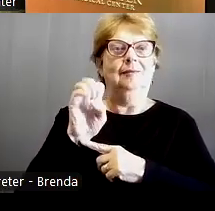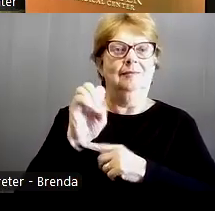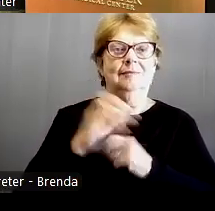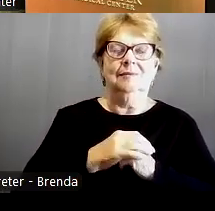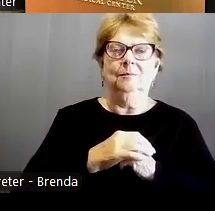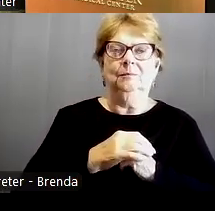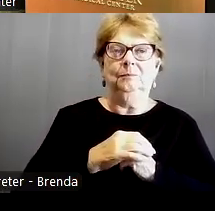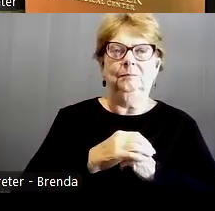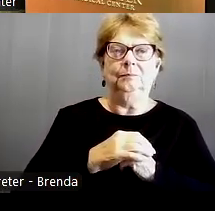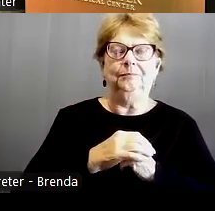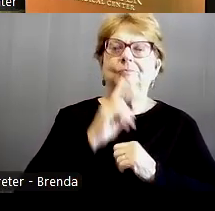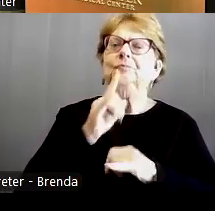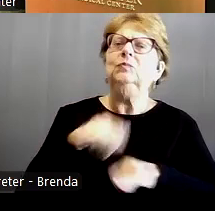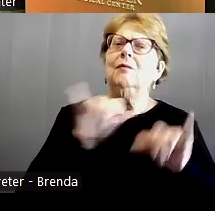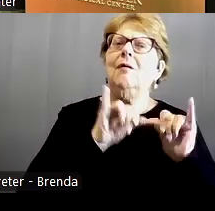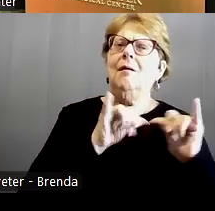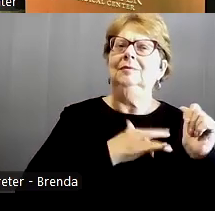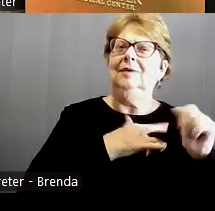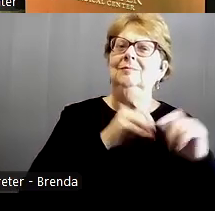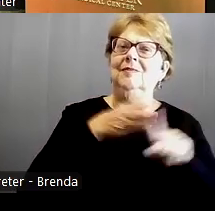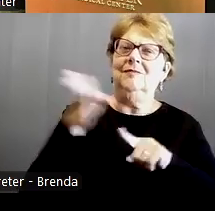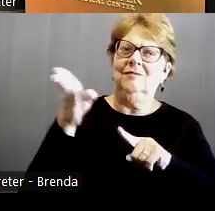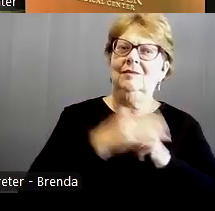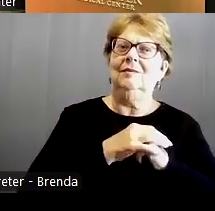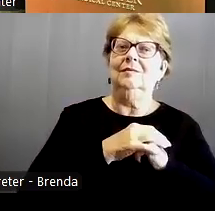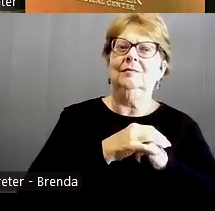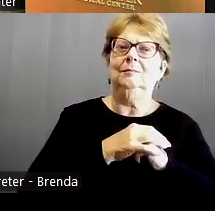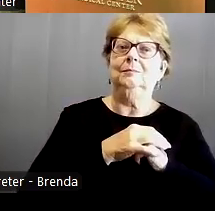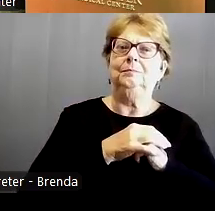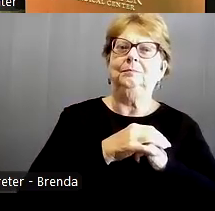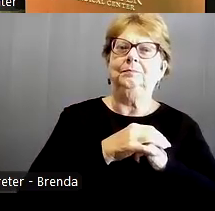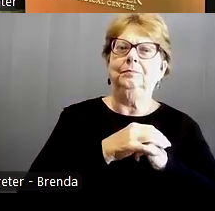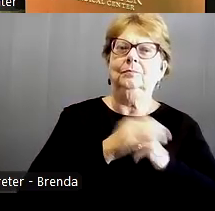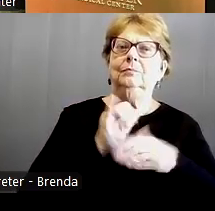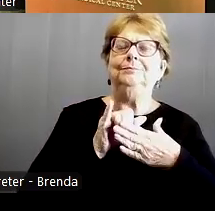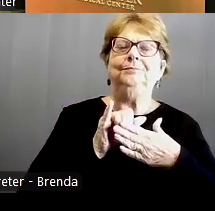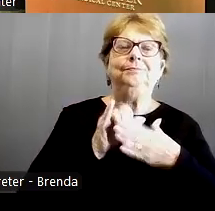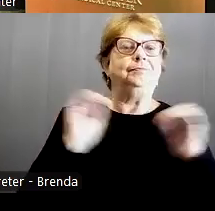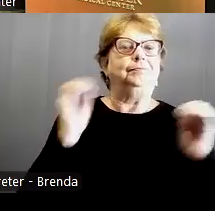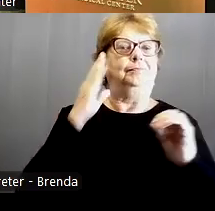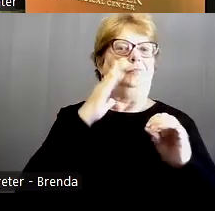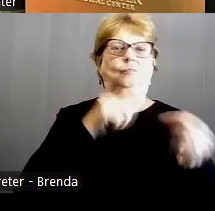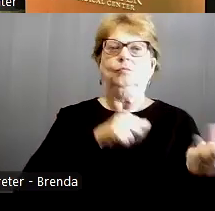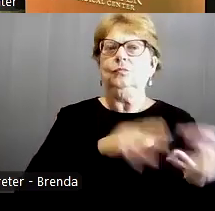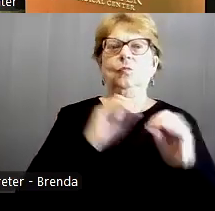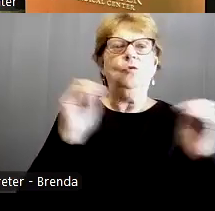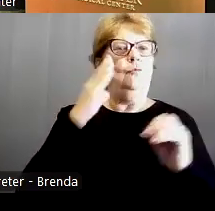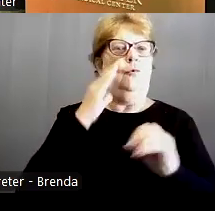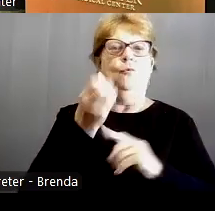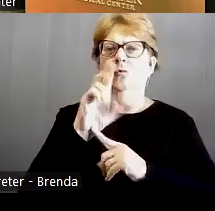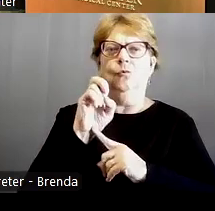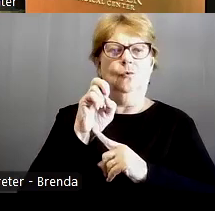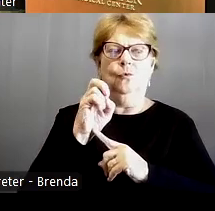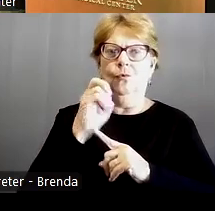Now, there's a common sentiment in the field that there's no known cause or no known cure